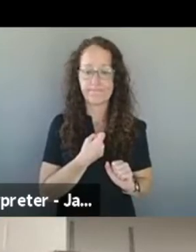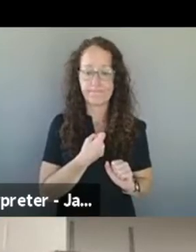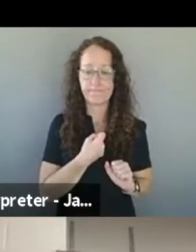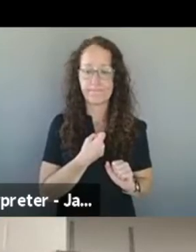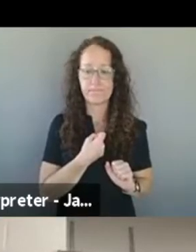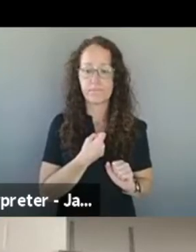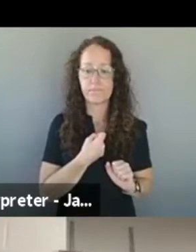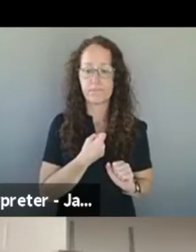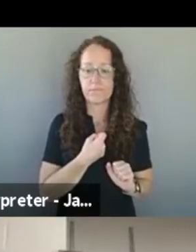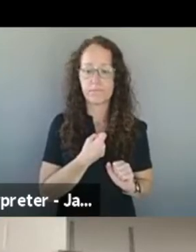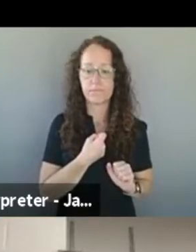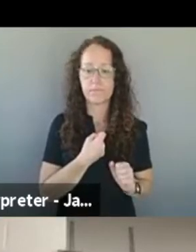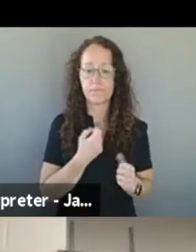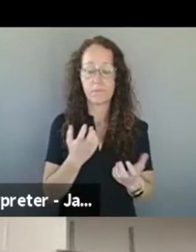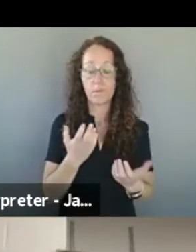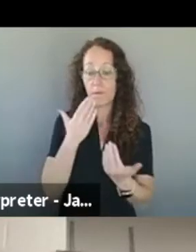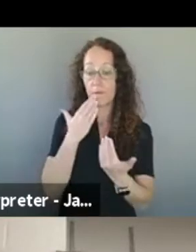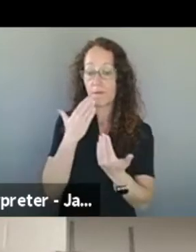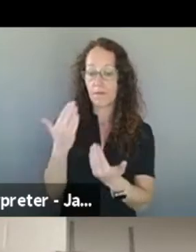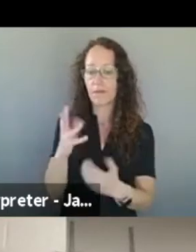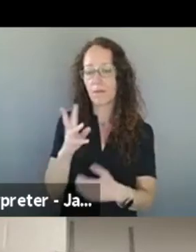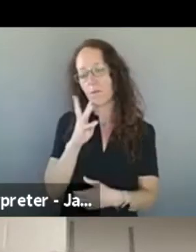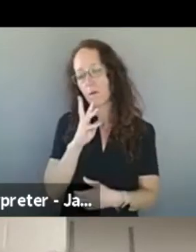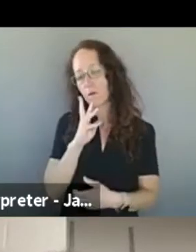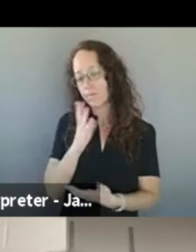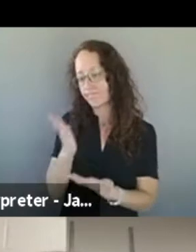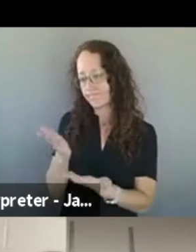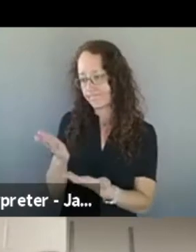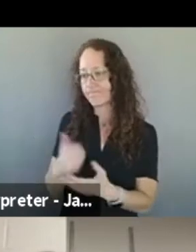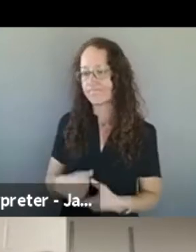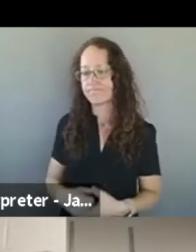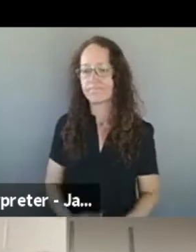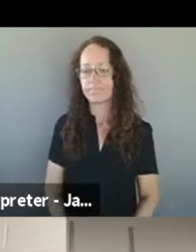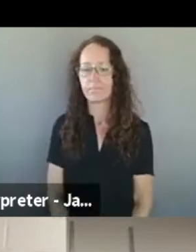We want to thank water.